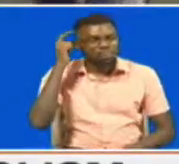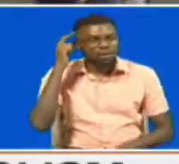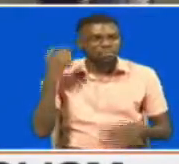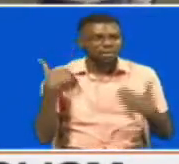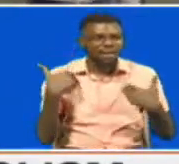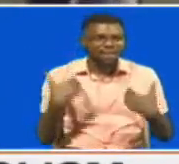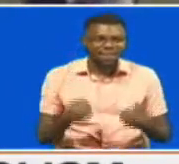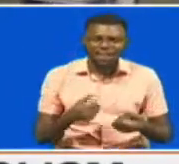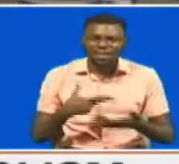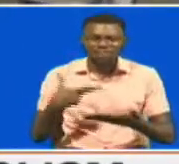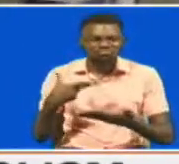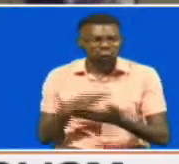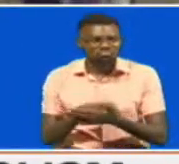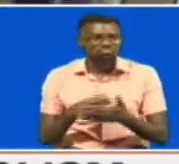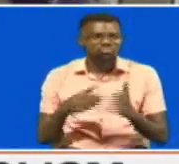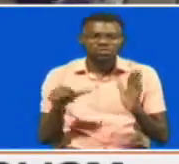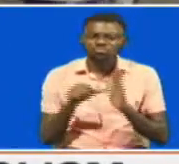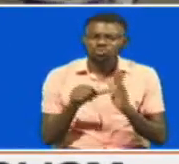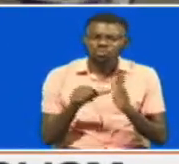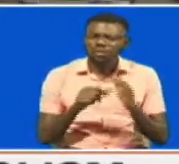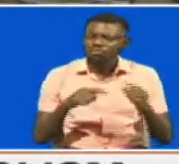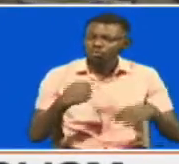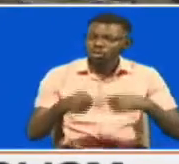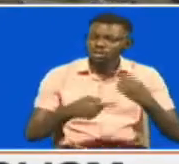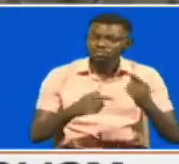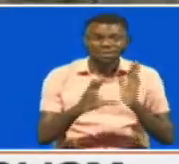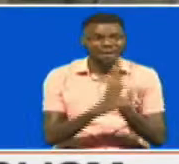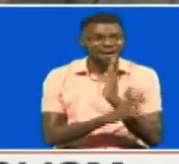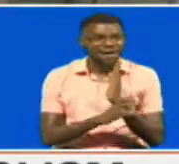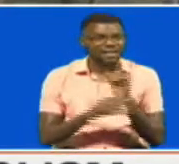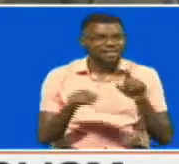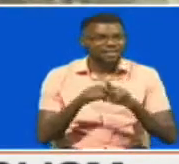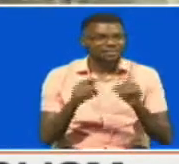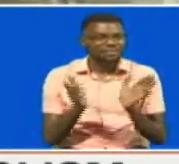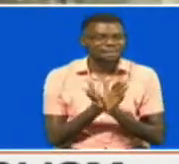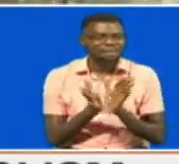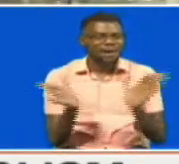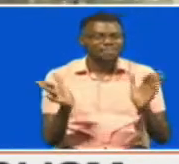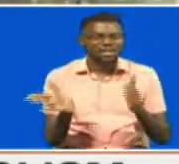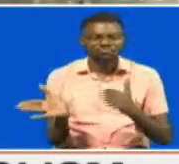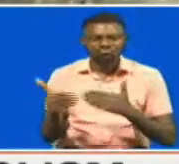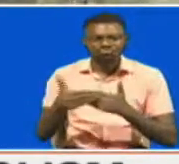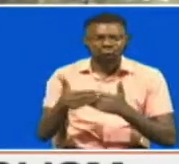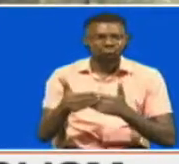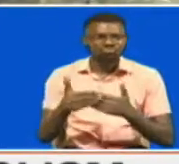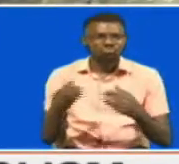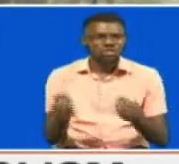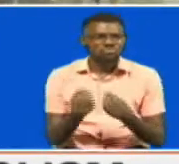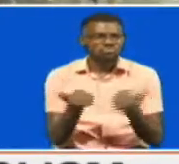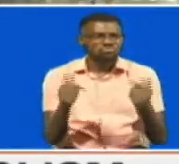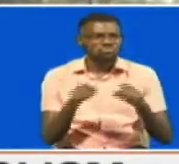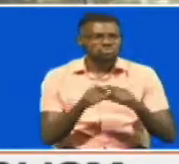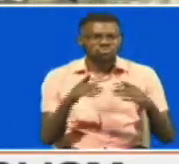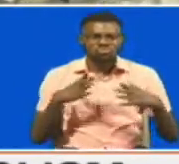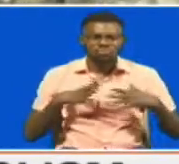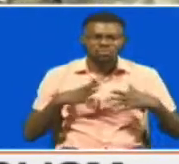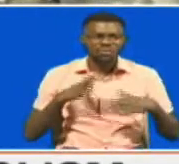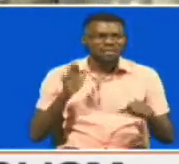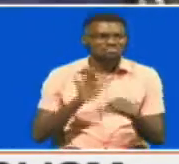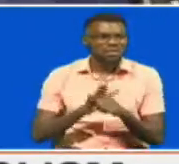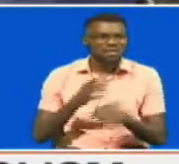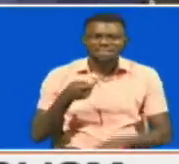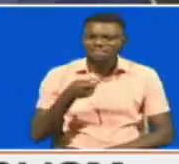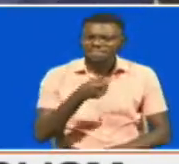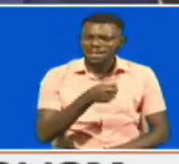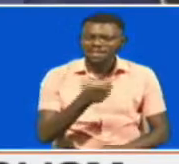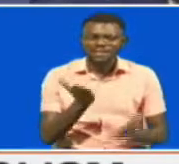use disorders are on the rise across the country and public rehabilitation facilities are few and unaffordable to a majority of those in need